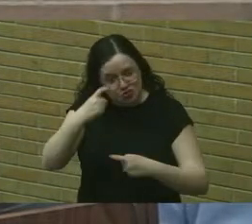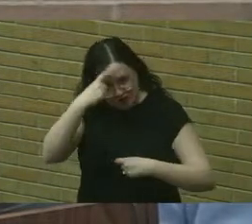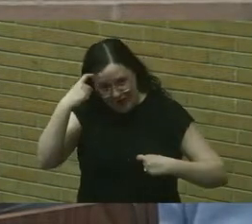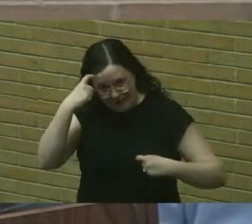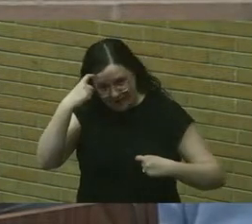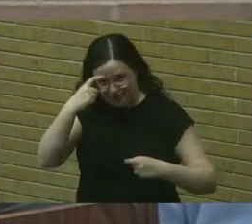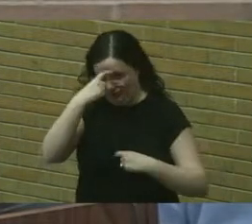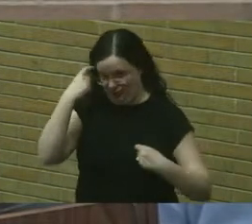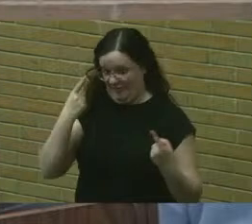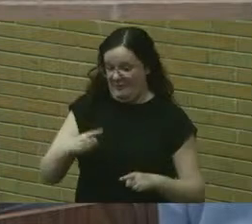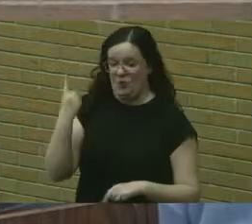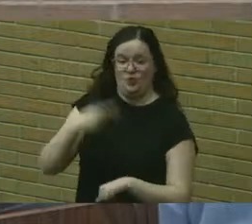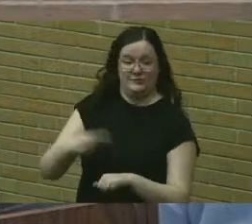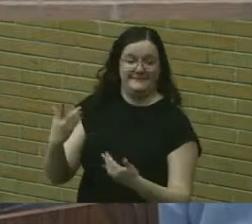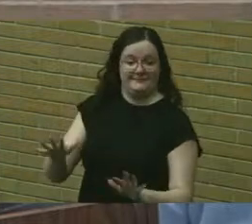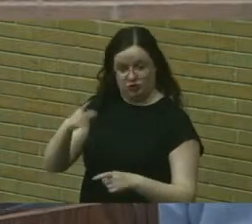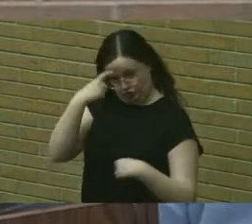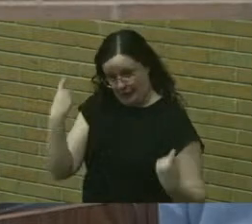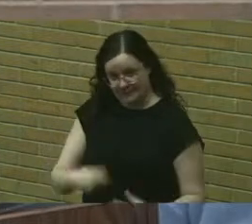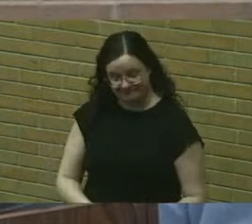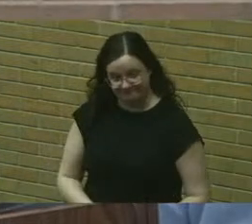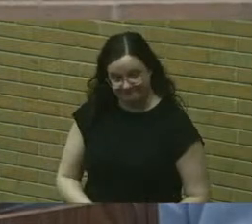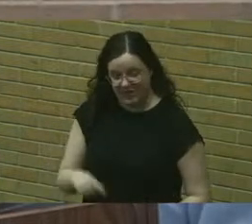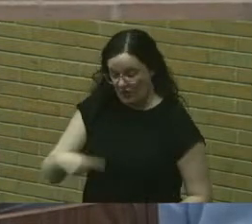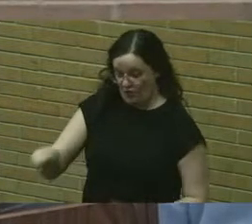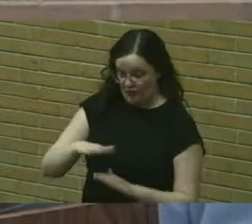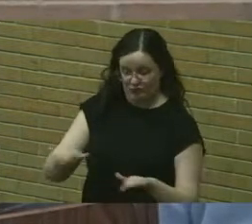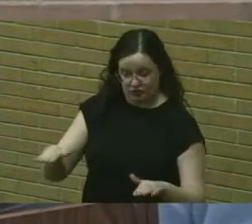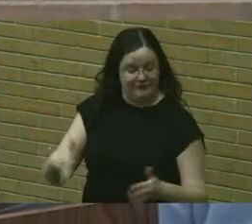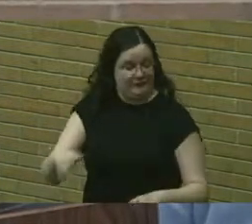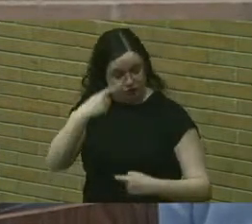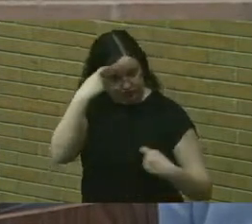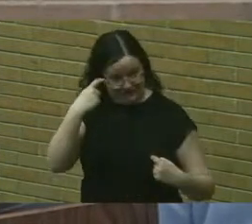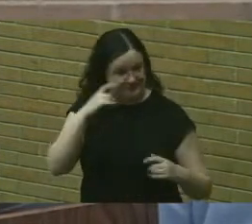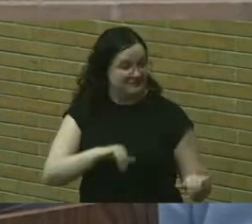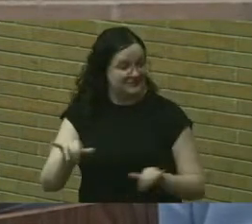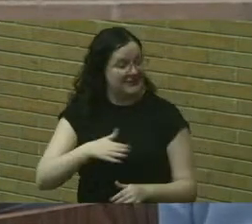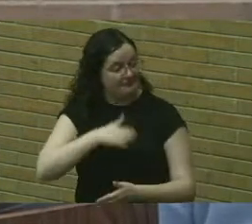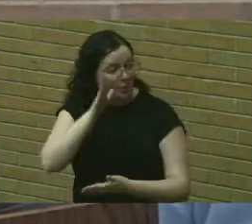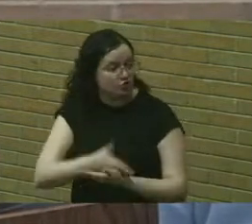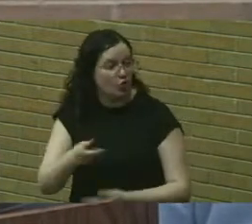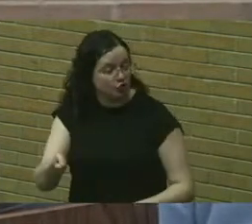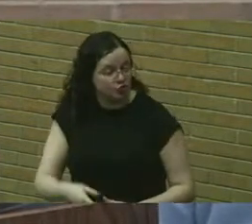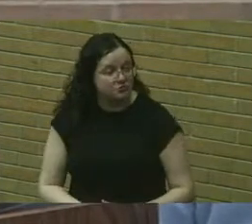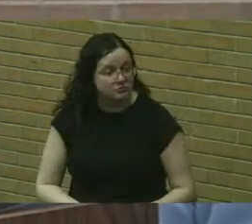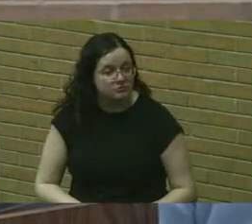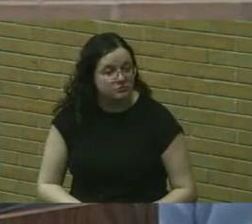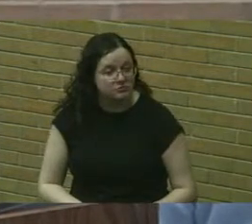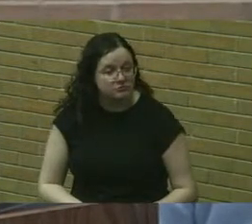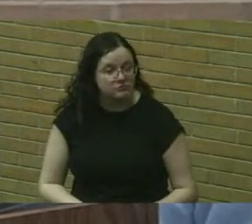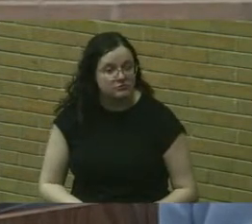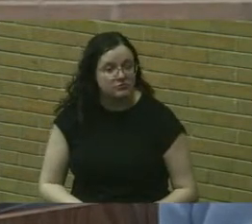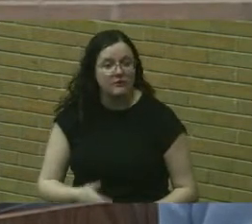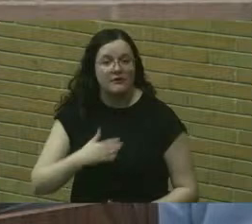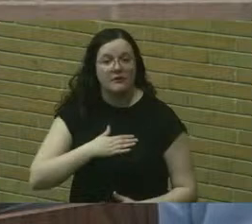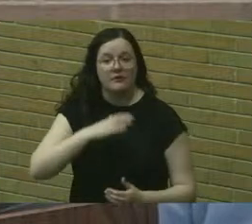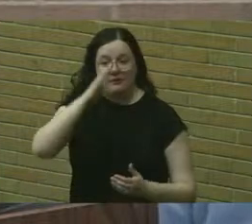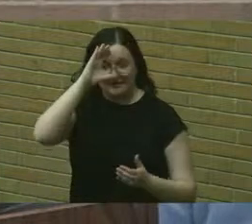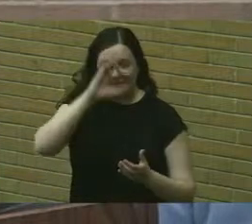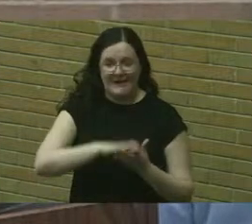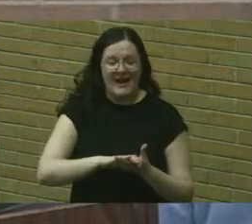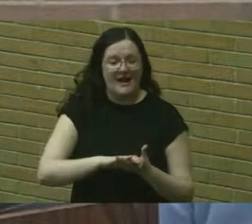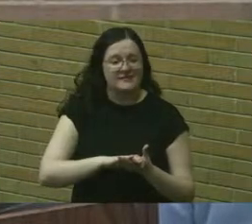time. These children are traumatized, like my daughter is. I had to spend 5 months, so my husband and I, we